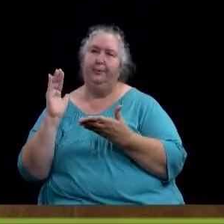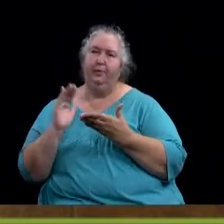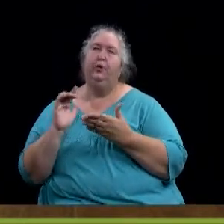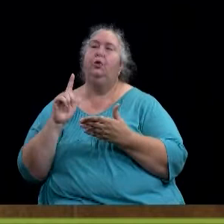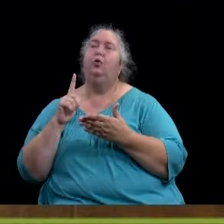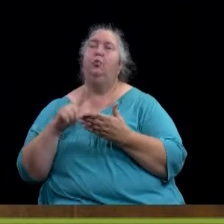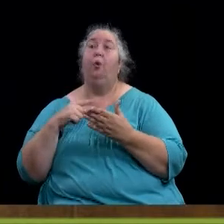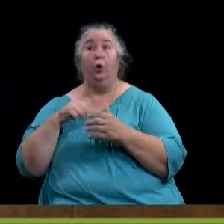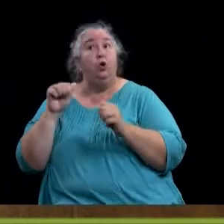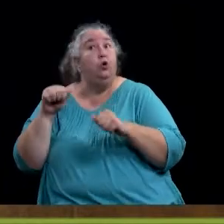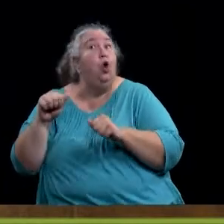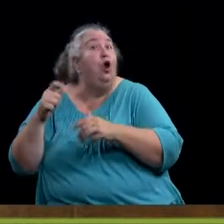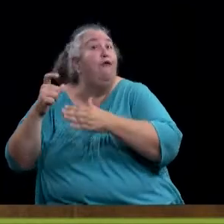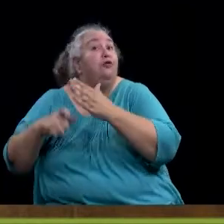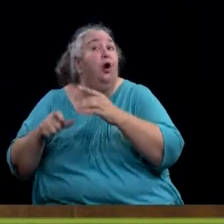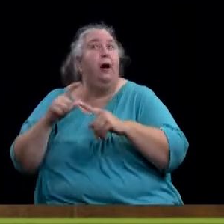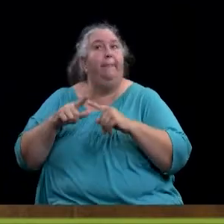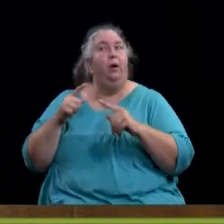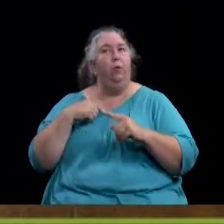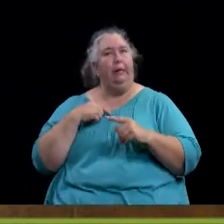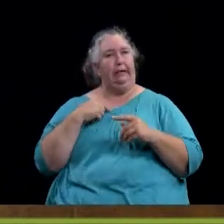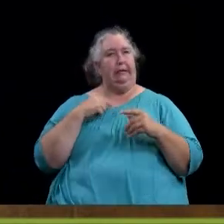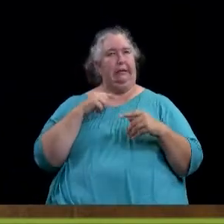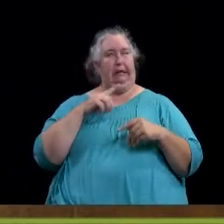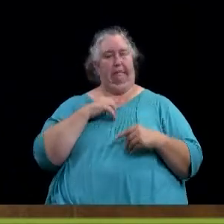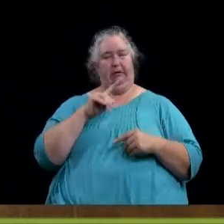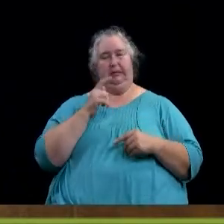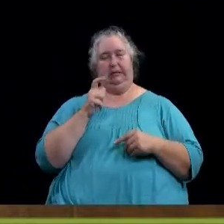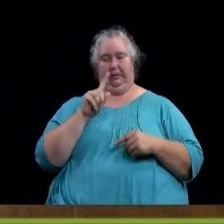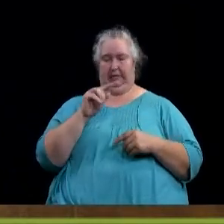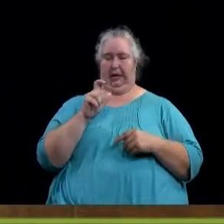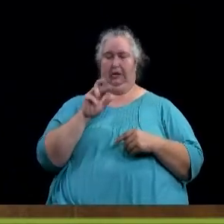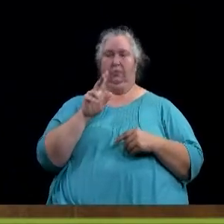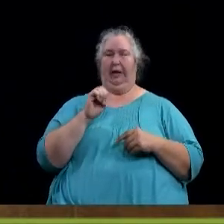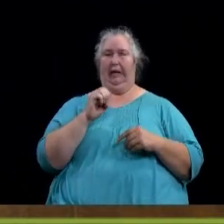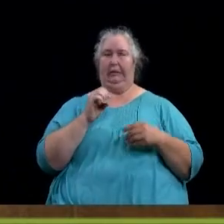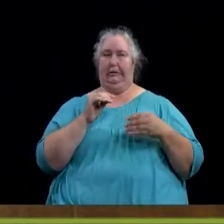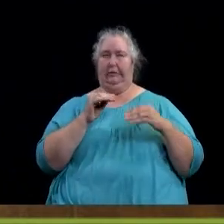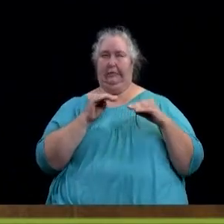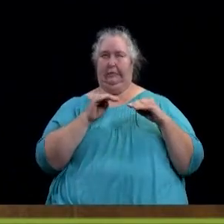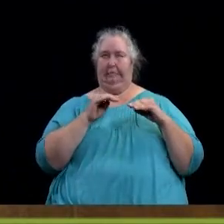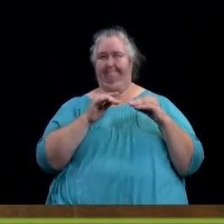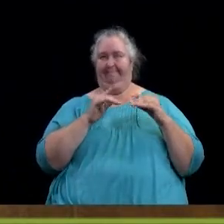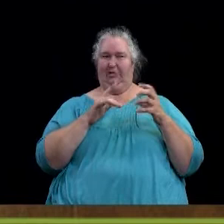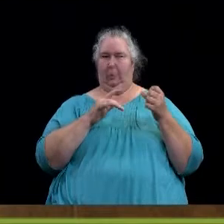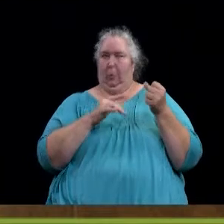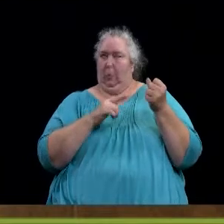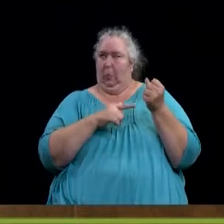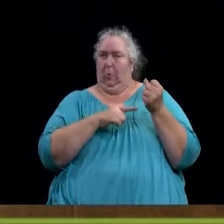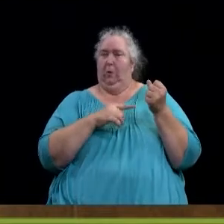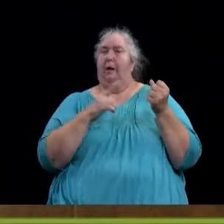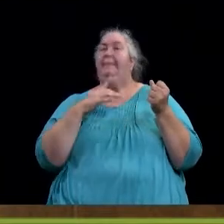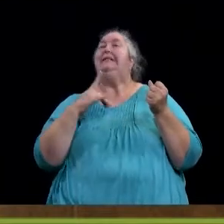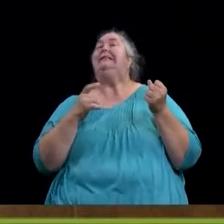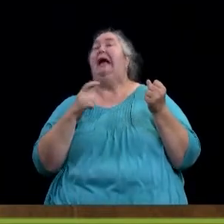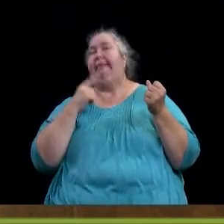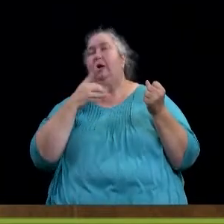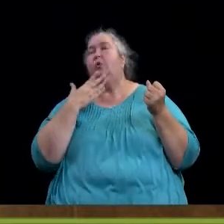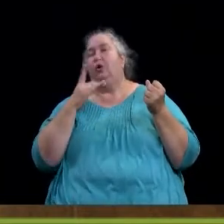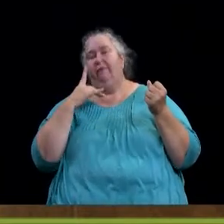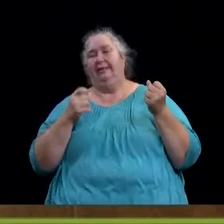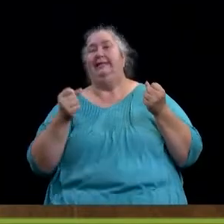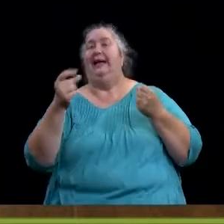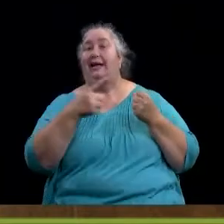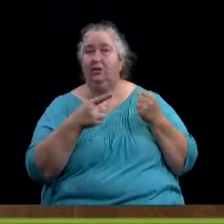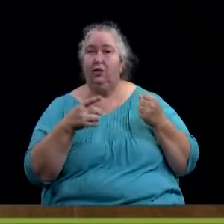on that. But I think we're in a good position to next year, if and as we come back through improved sales taxes, to be in a